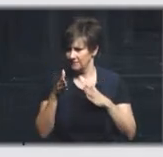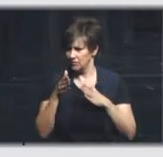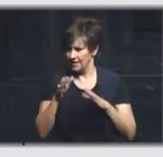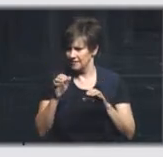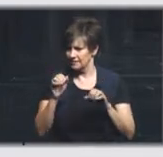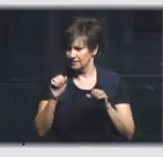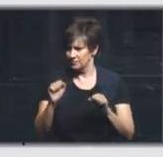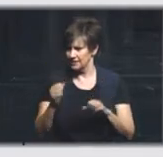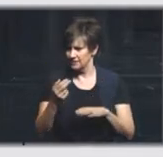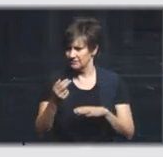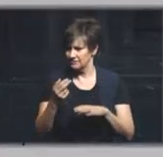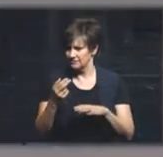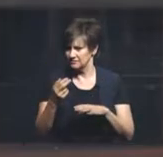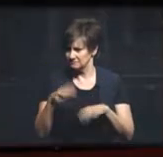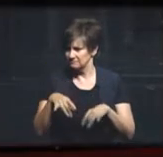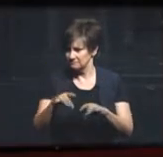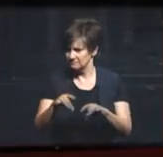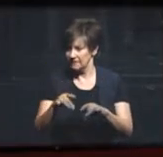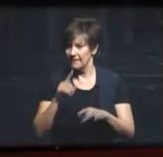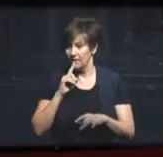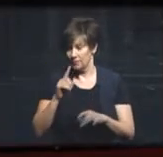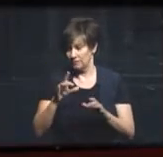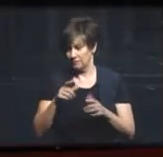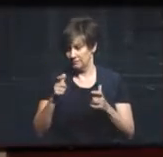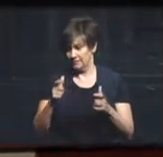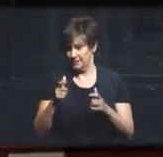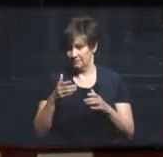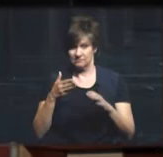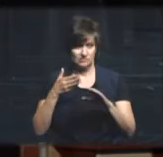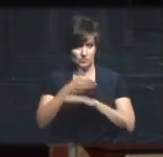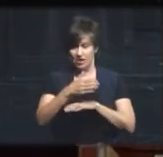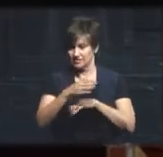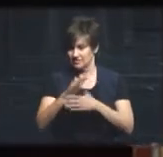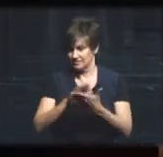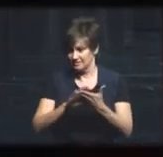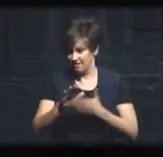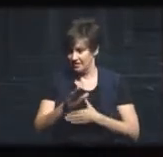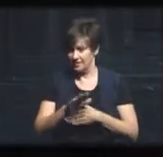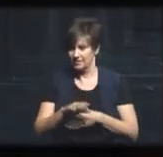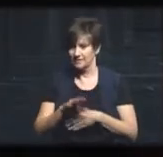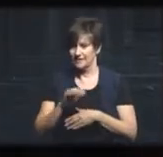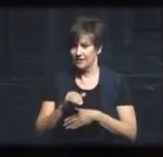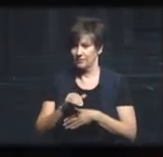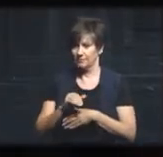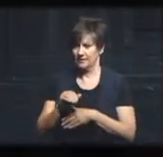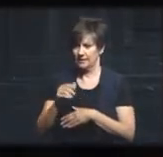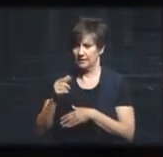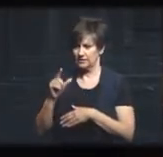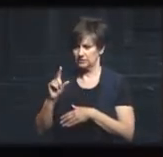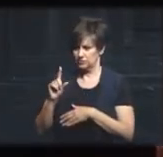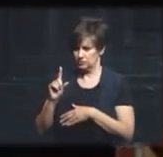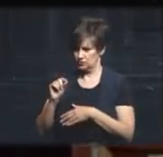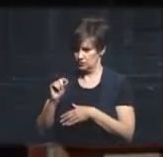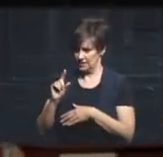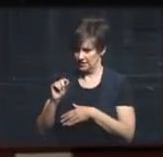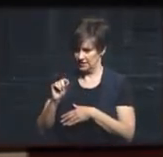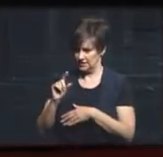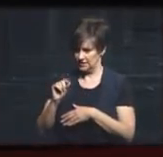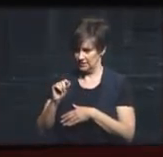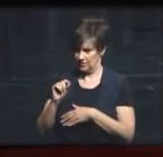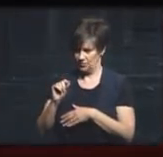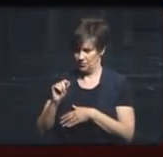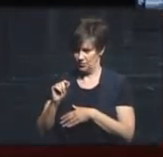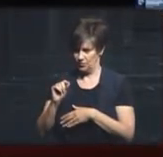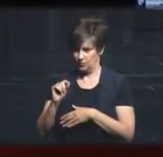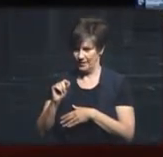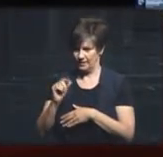employ, and they're big, across the whole college. And so that would be 20 tactics. And I keep saying back to this